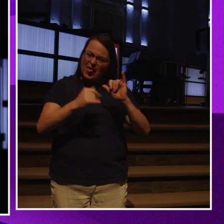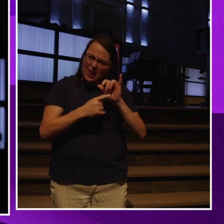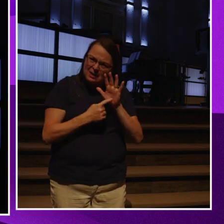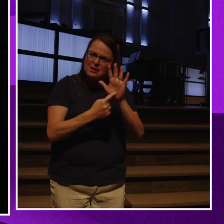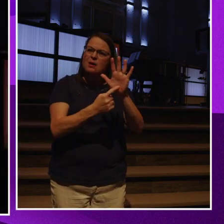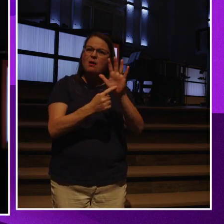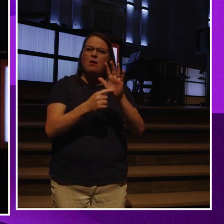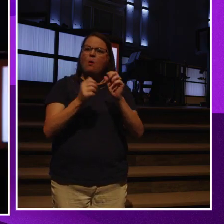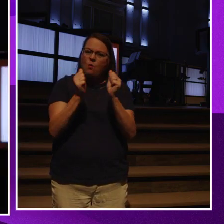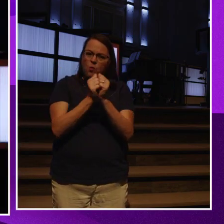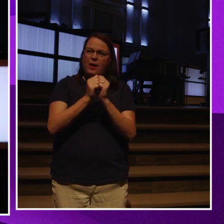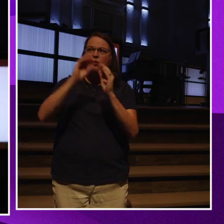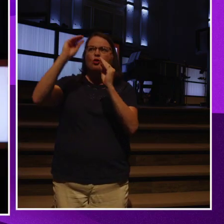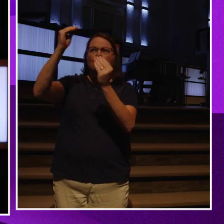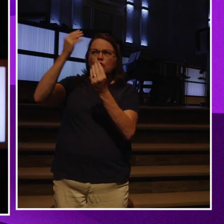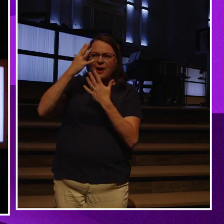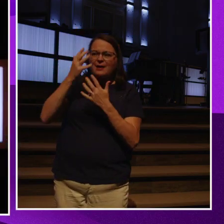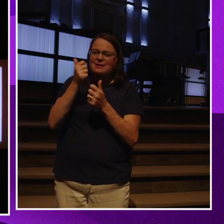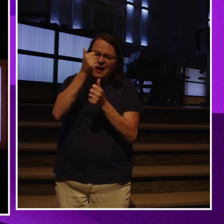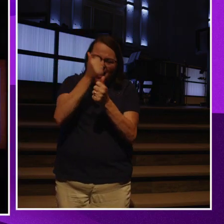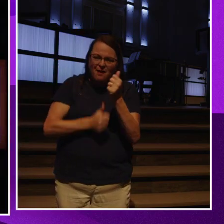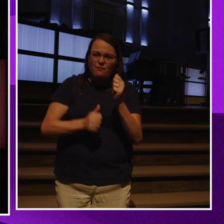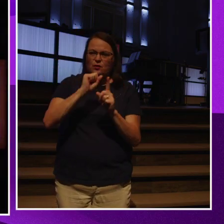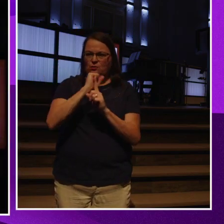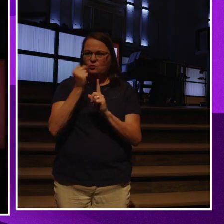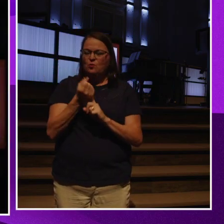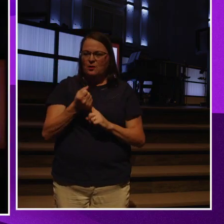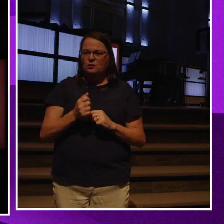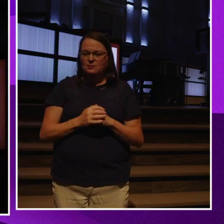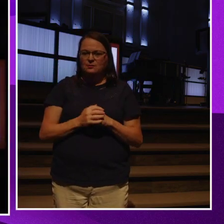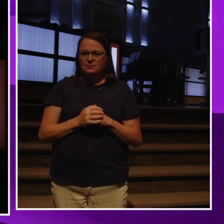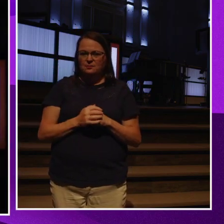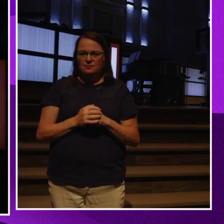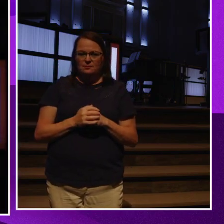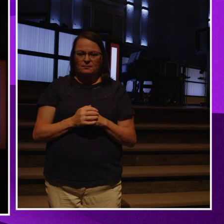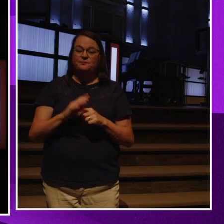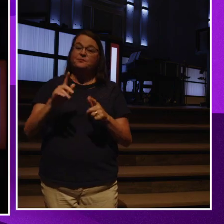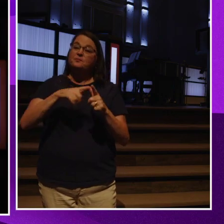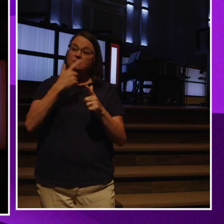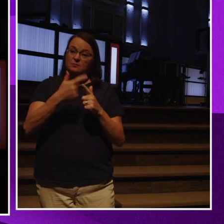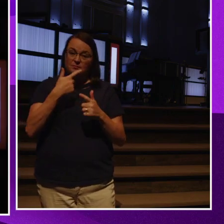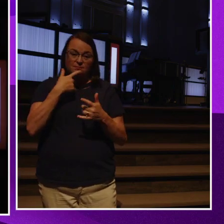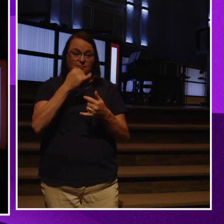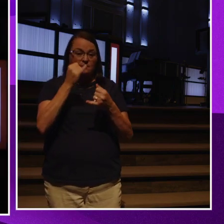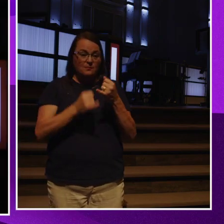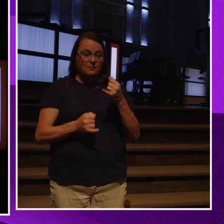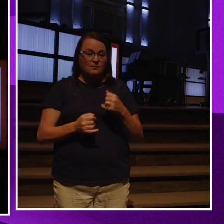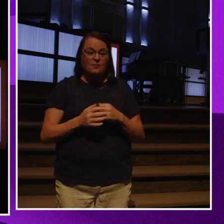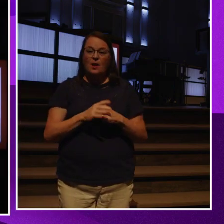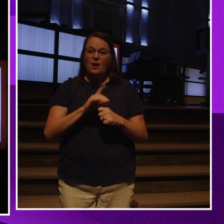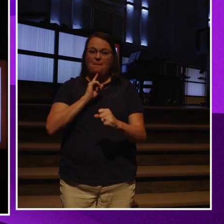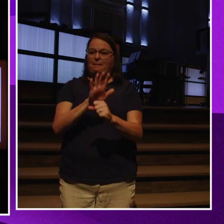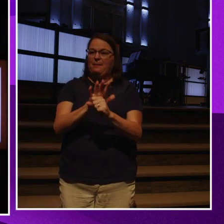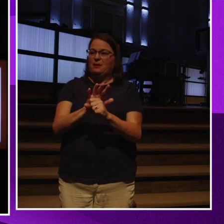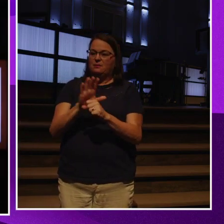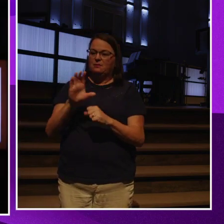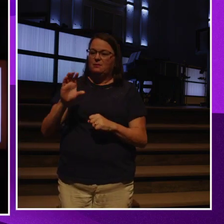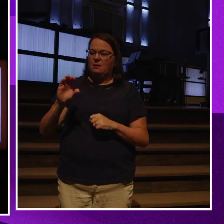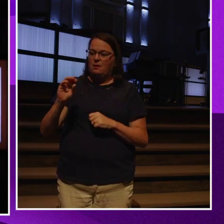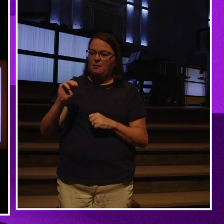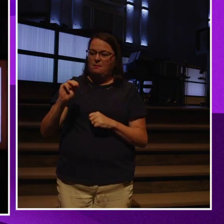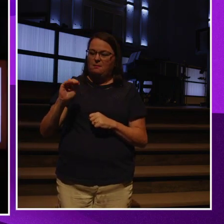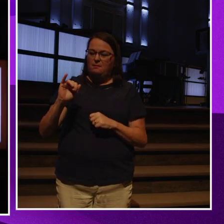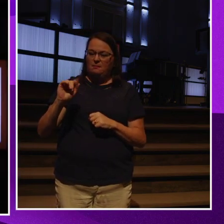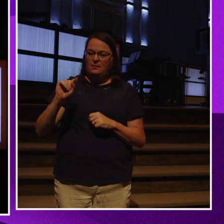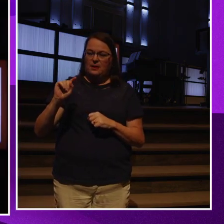walking with grace in every situation. And then he says, finally, we do that with commitment. Our witness